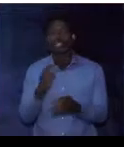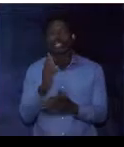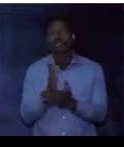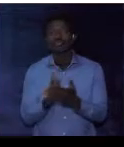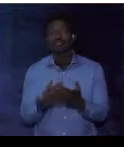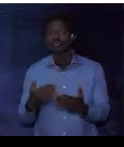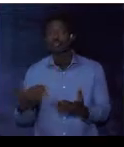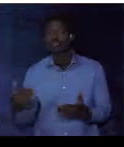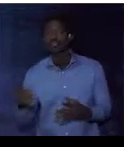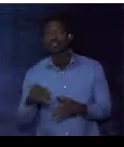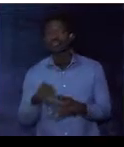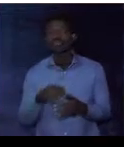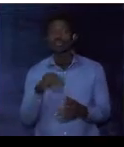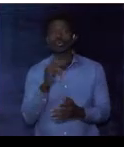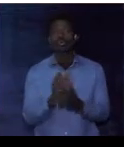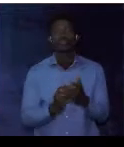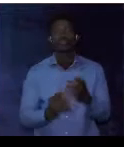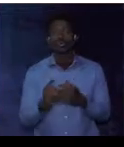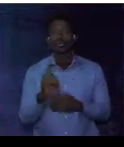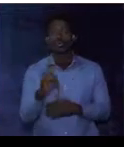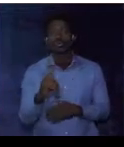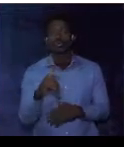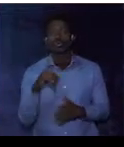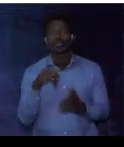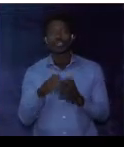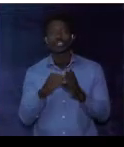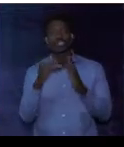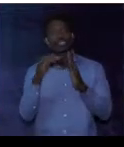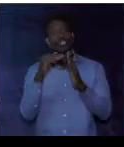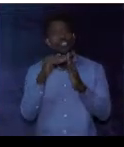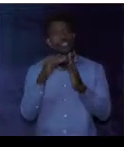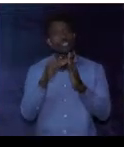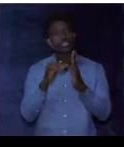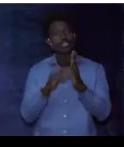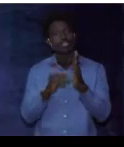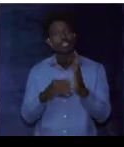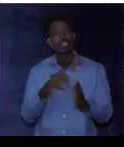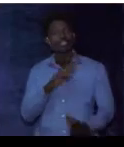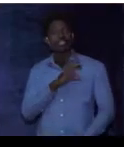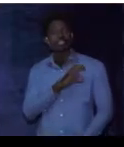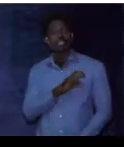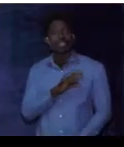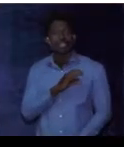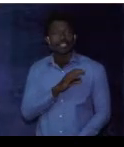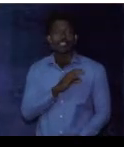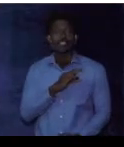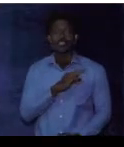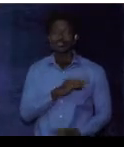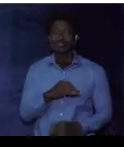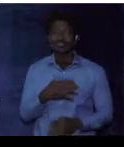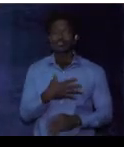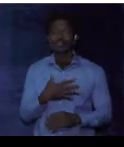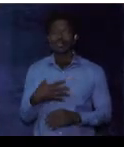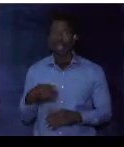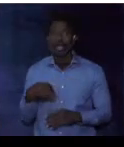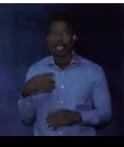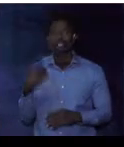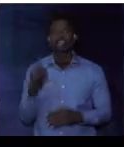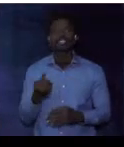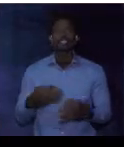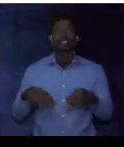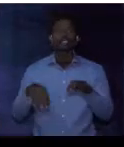It describes something or someone. It lists the characteristic features and